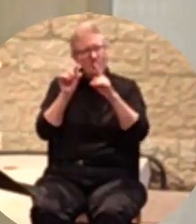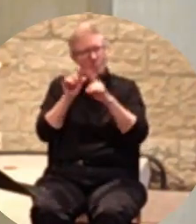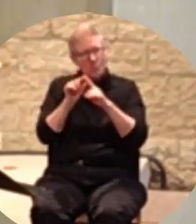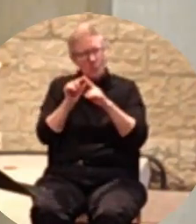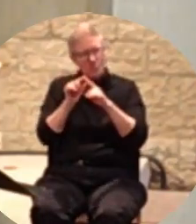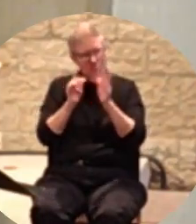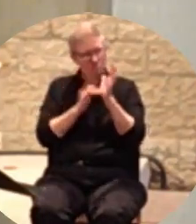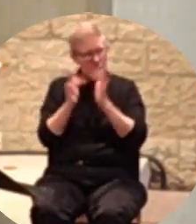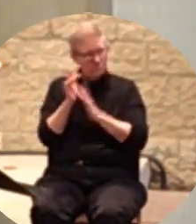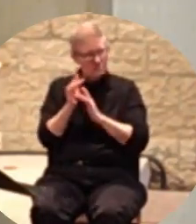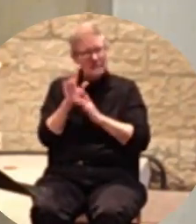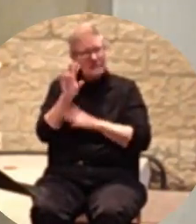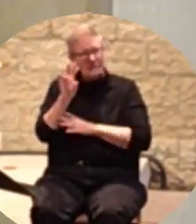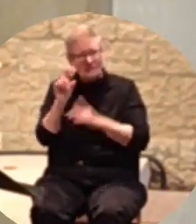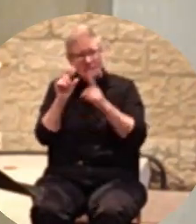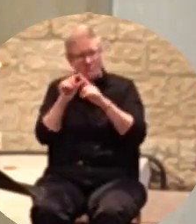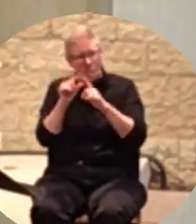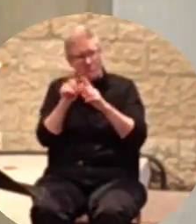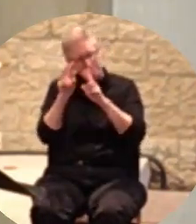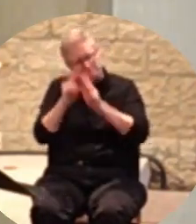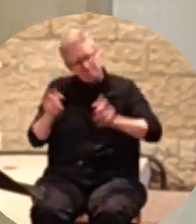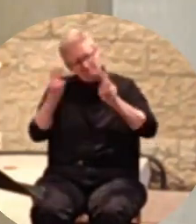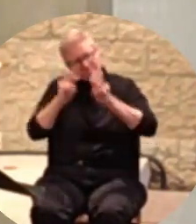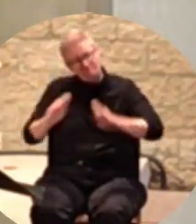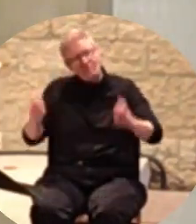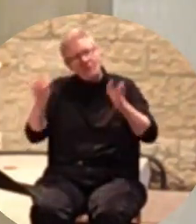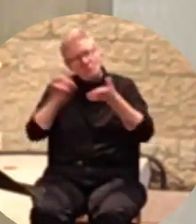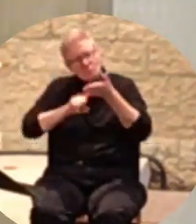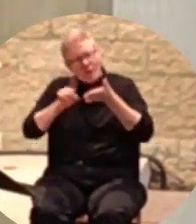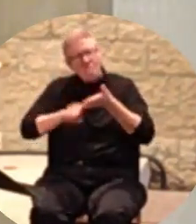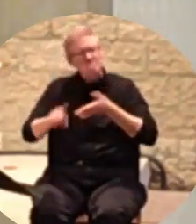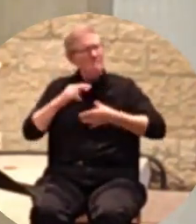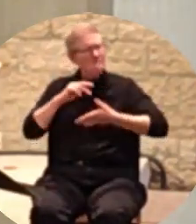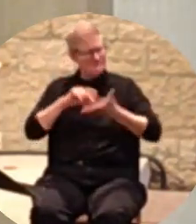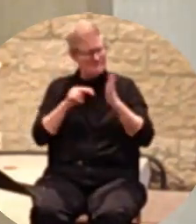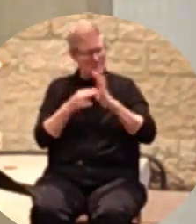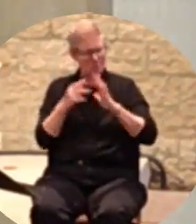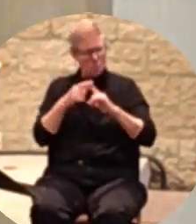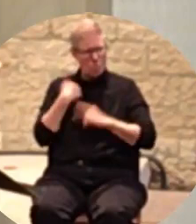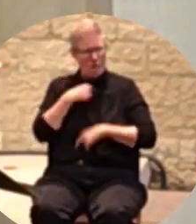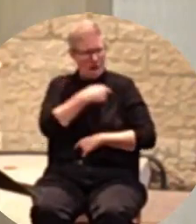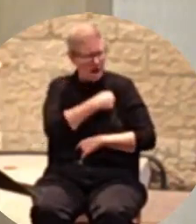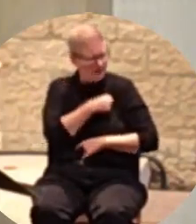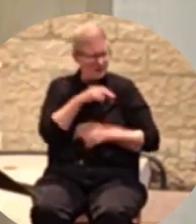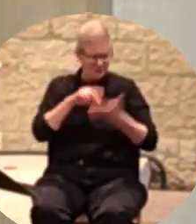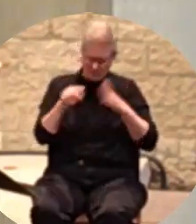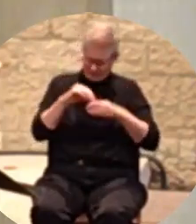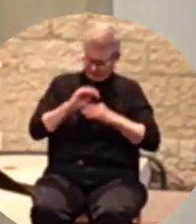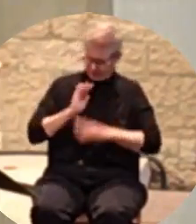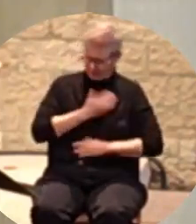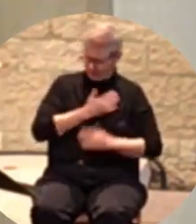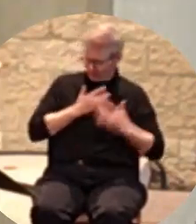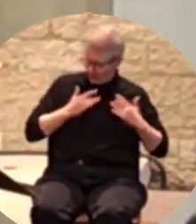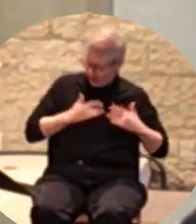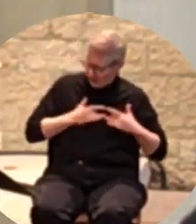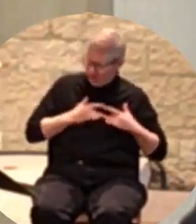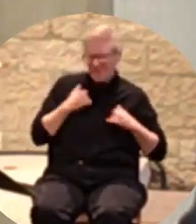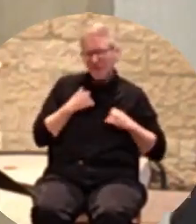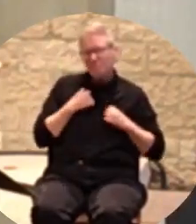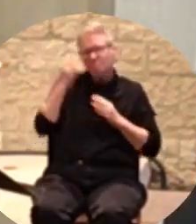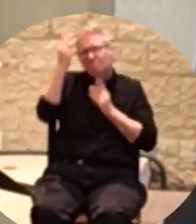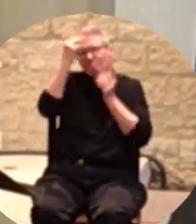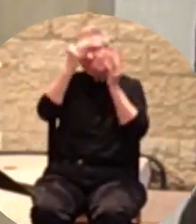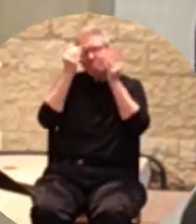listened to those seven words. We looked at them and what they meant to us metaphysically, what they meant in our hearts as well. And as I was reflecting on these seven